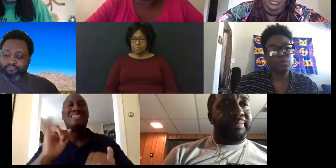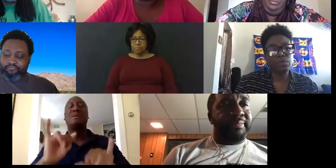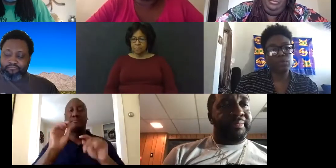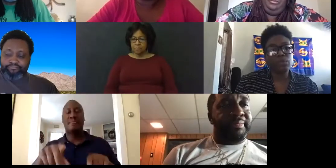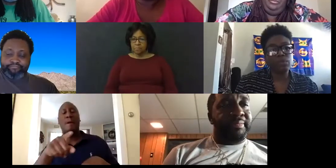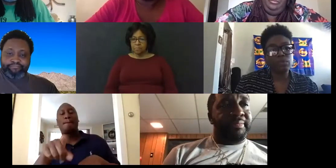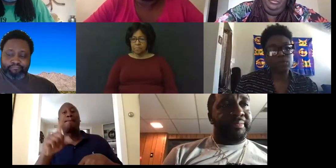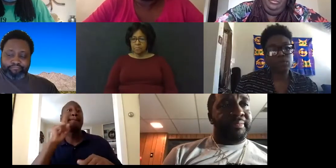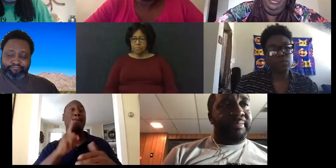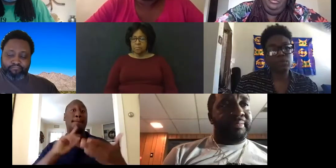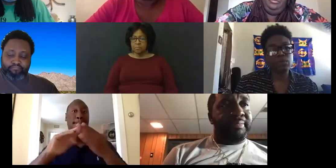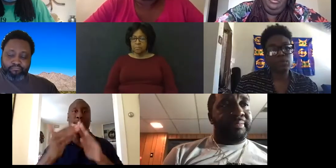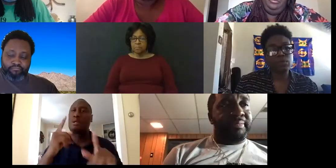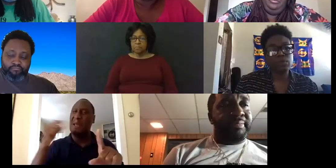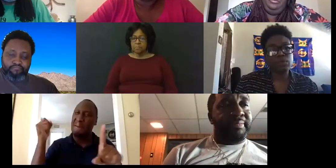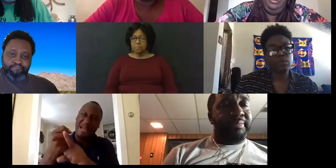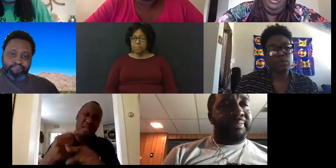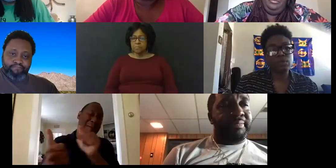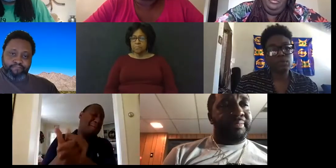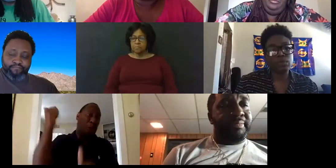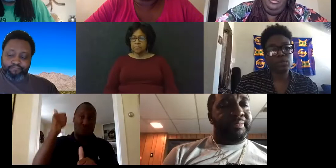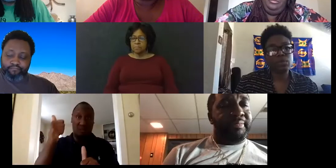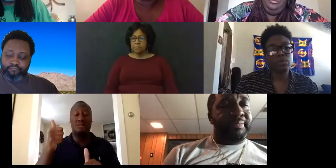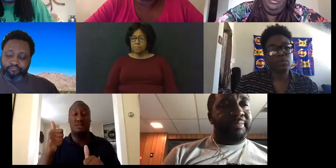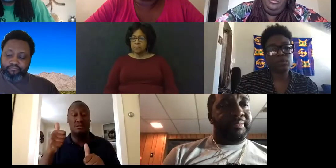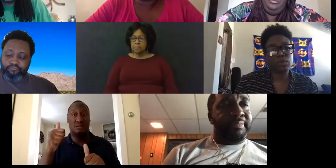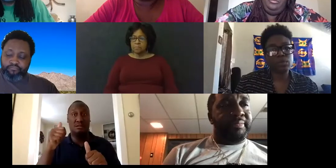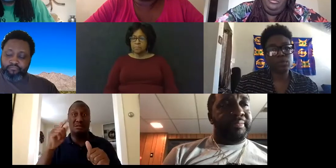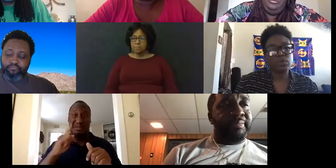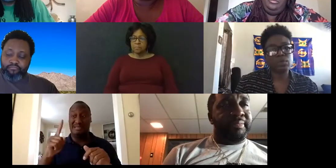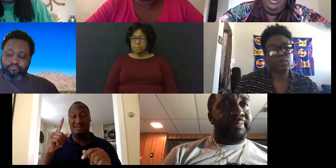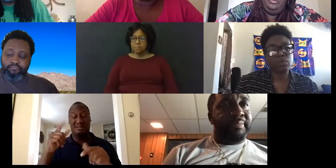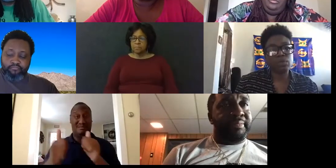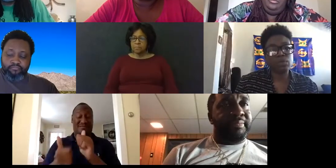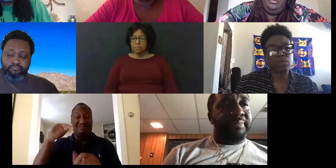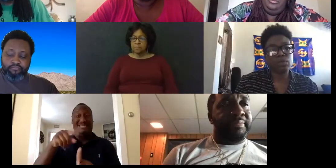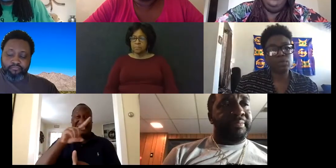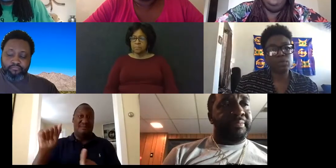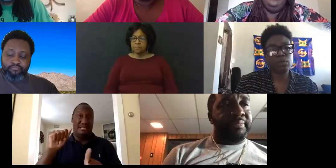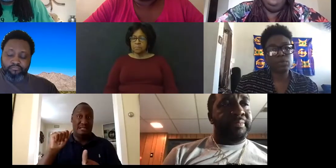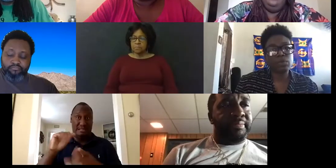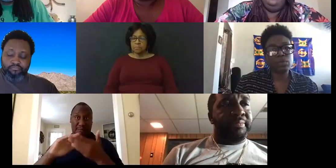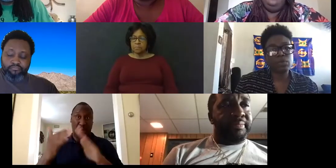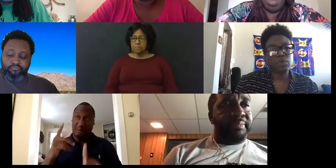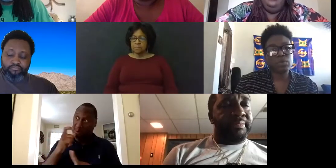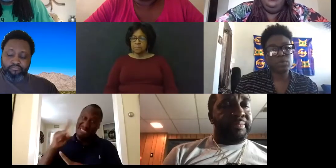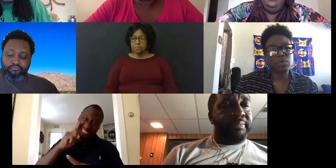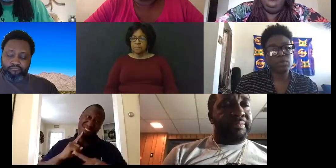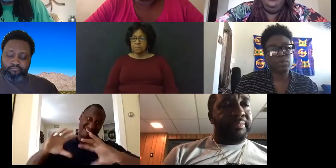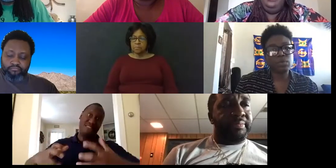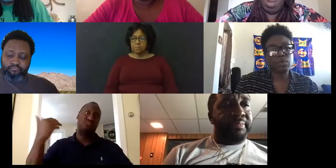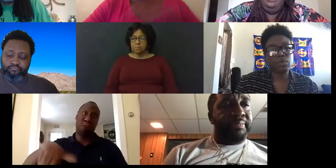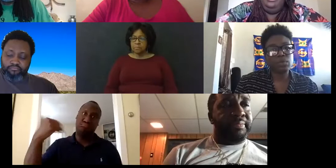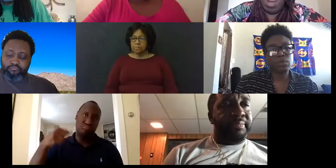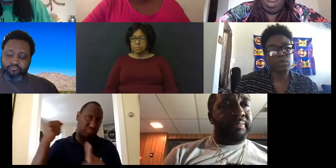Okay, thank you. Now, in the deaf community, we really were impacted the most. You know,